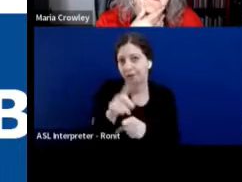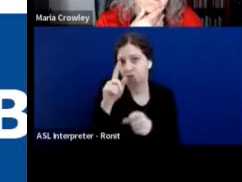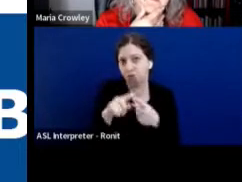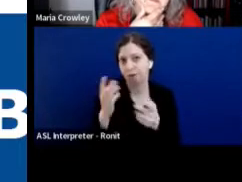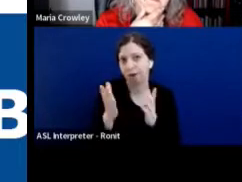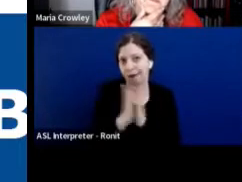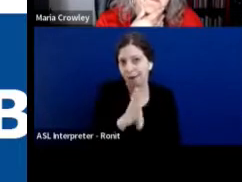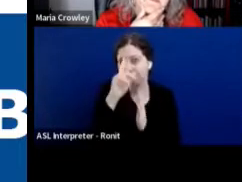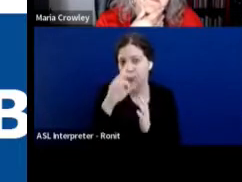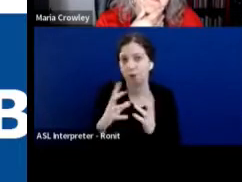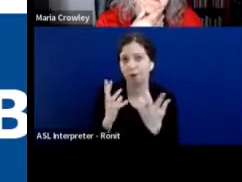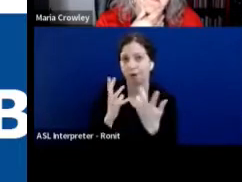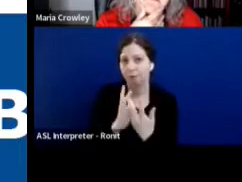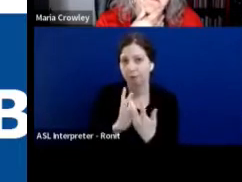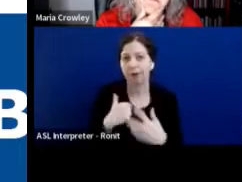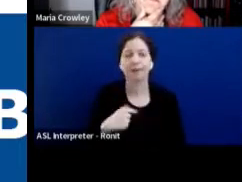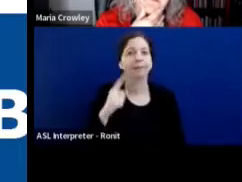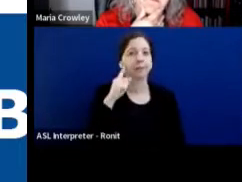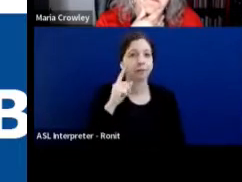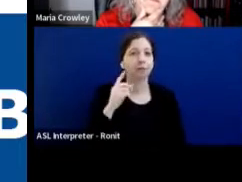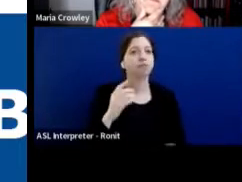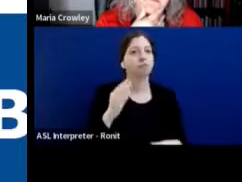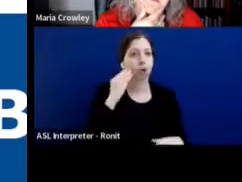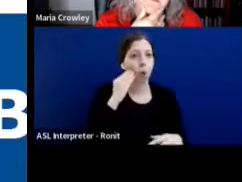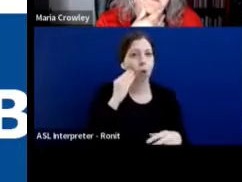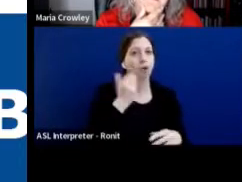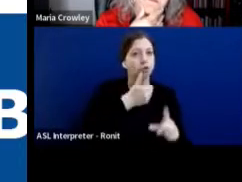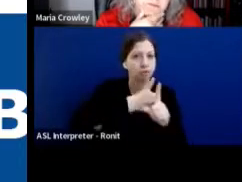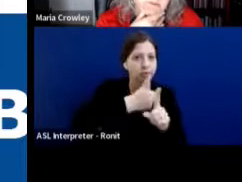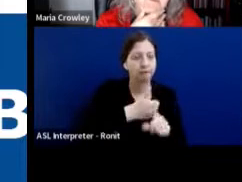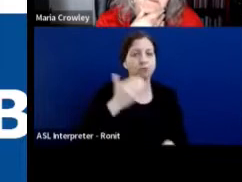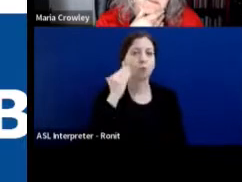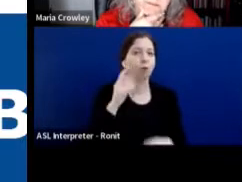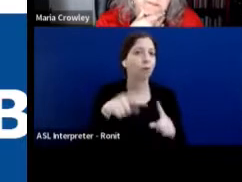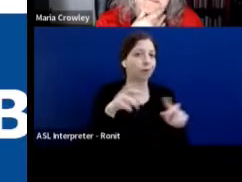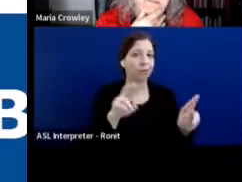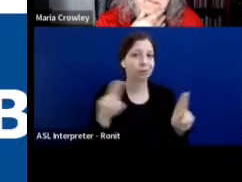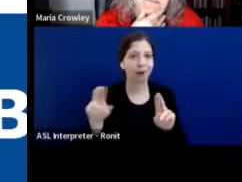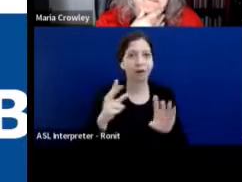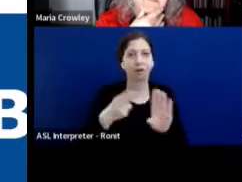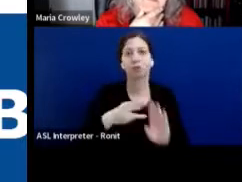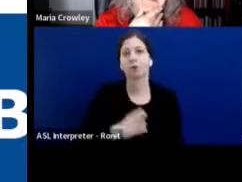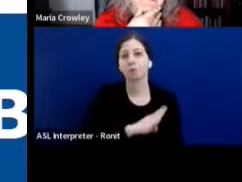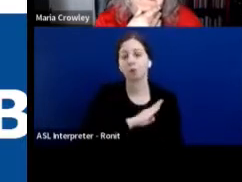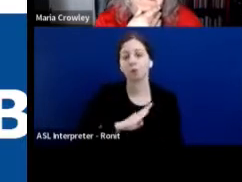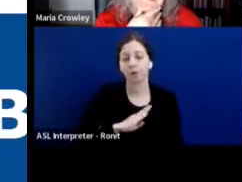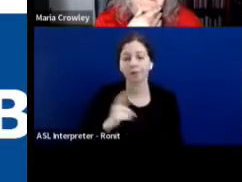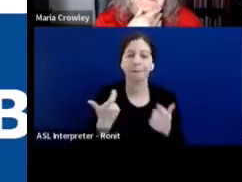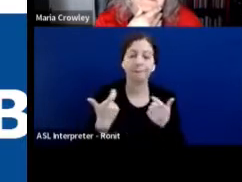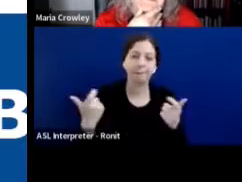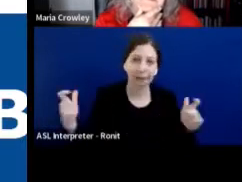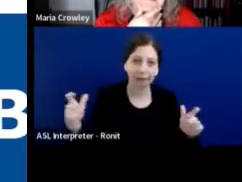at that point. So I think it's knowing yourself, knowing when you're ready to join a board, because it is a big step, but